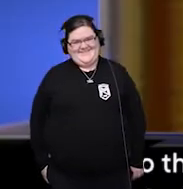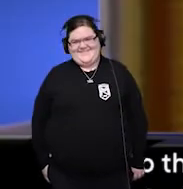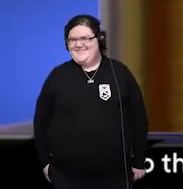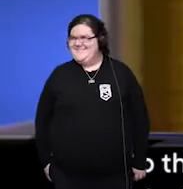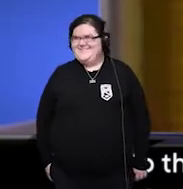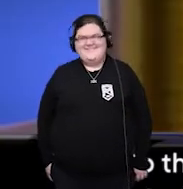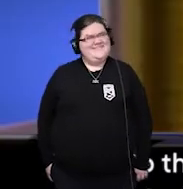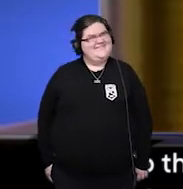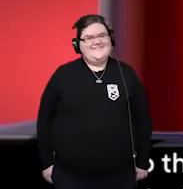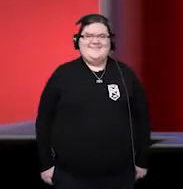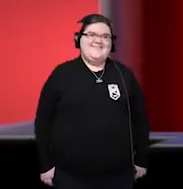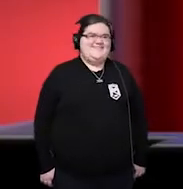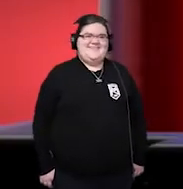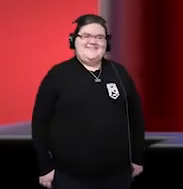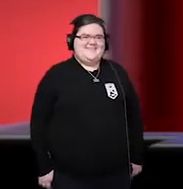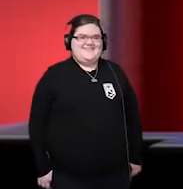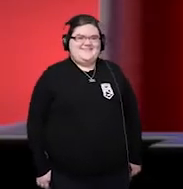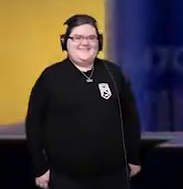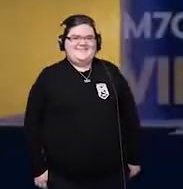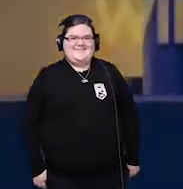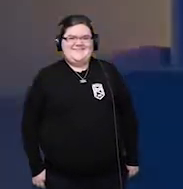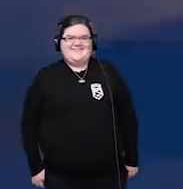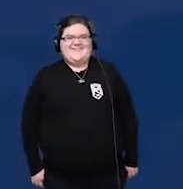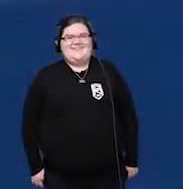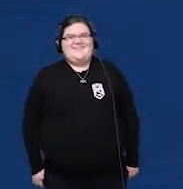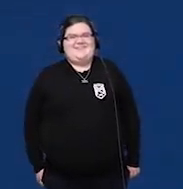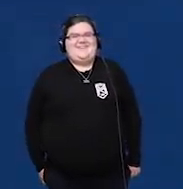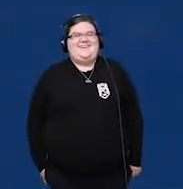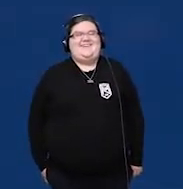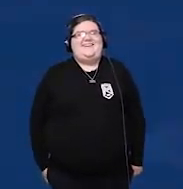Send me that. I'll be back in a bit.